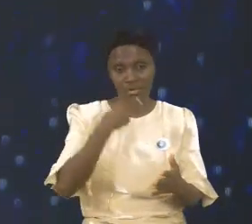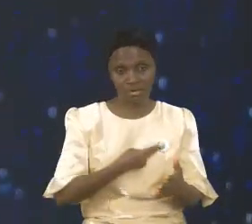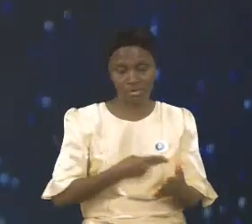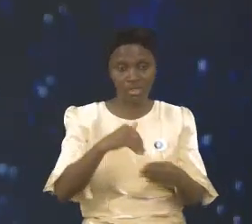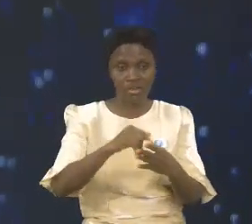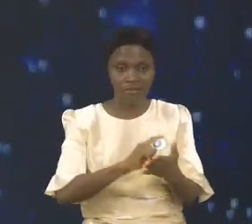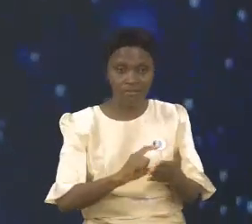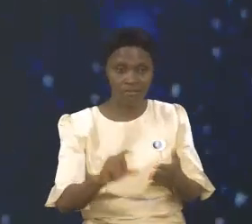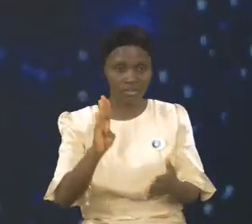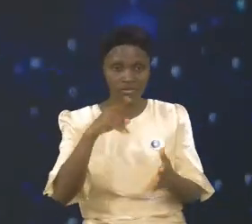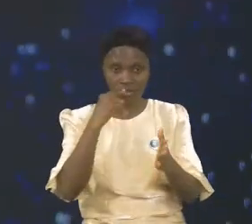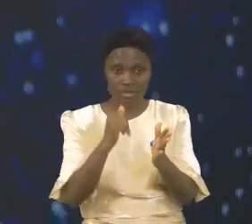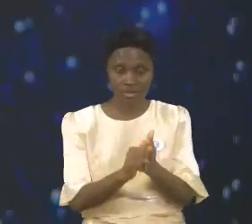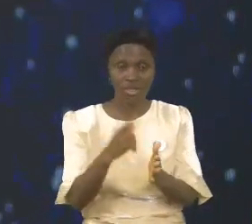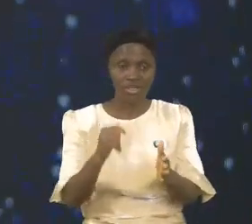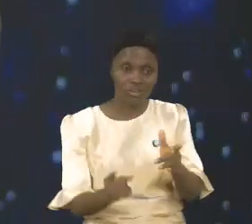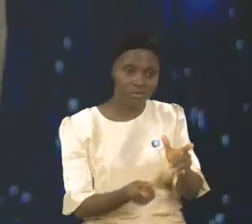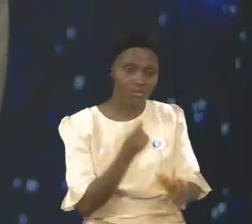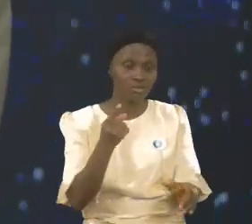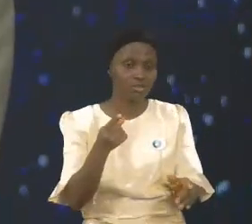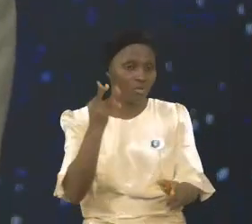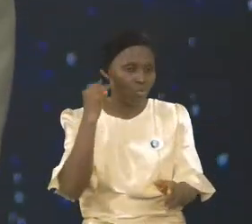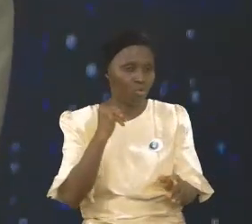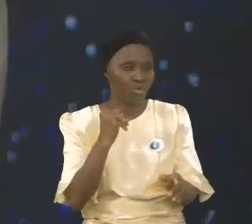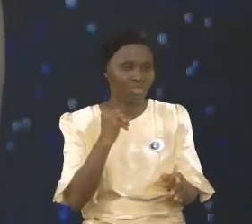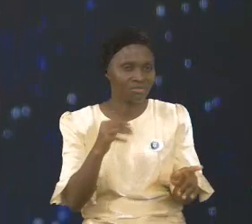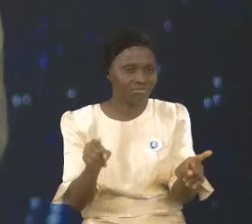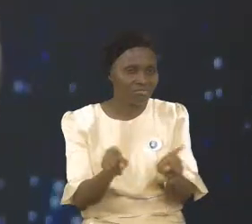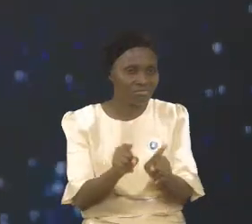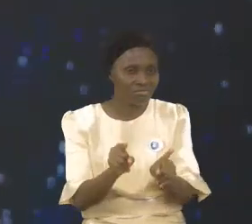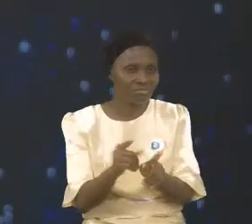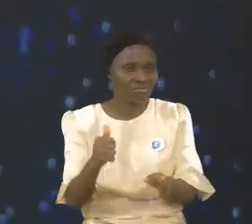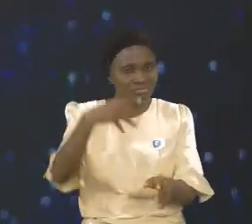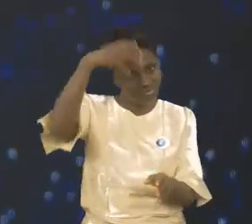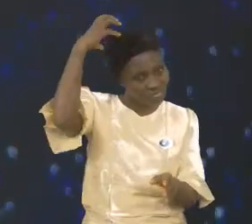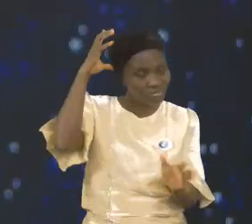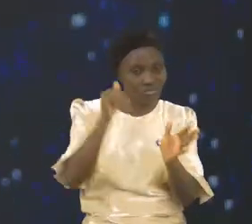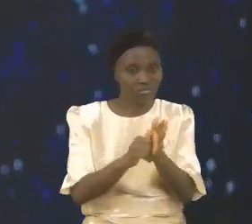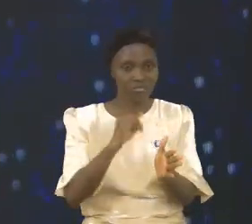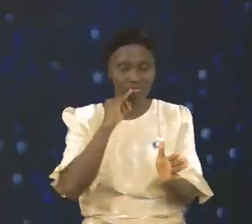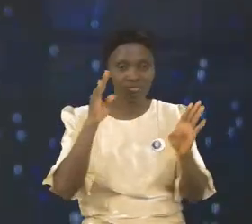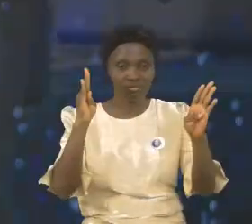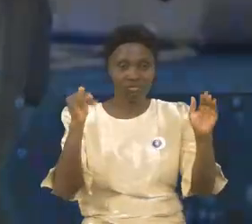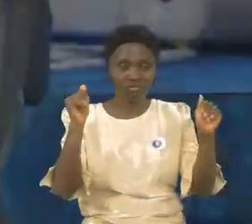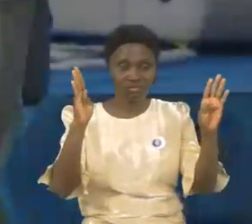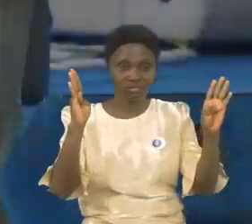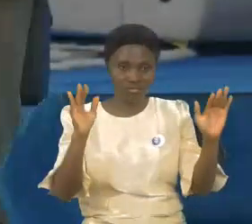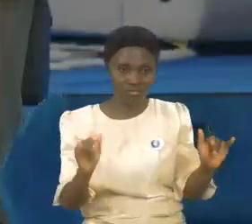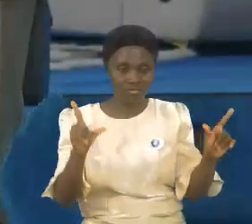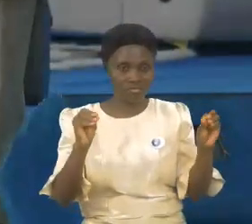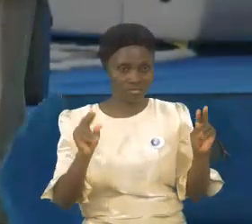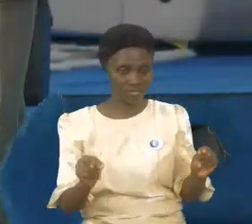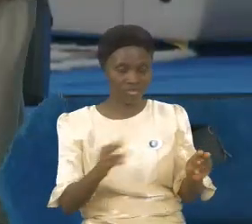4, it says, the first was like a lion, Babylon, and arch wings